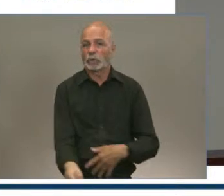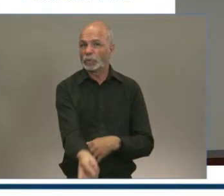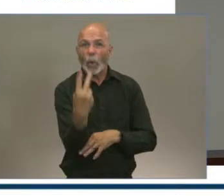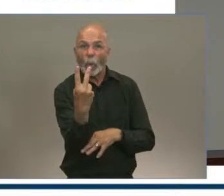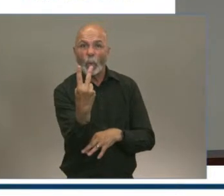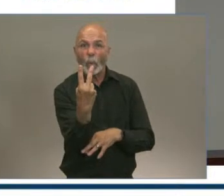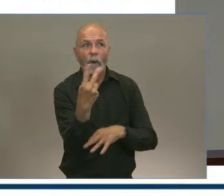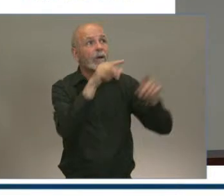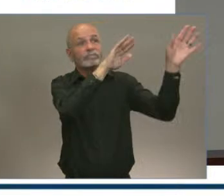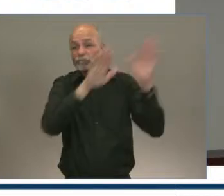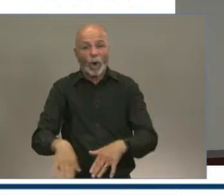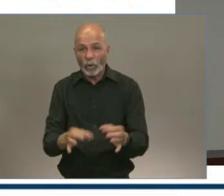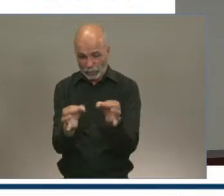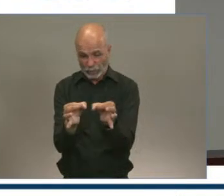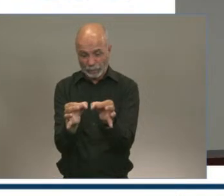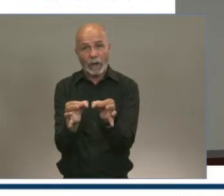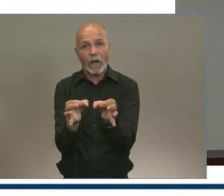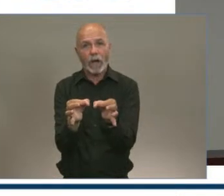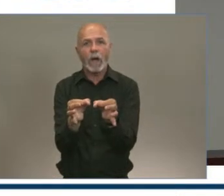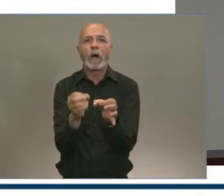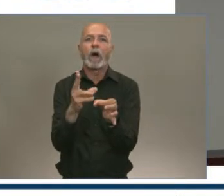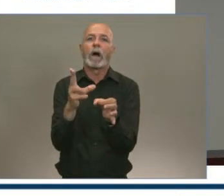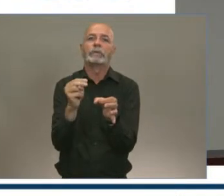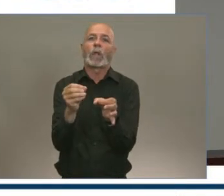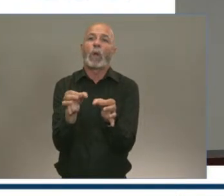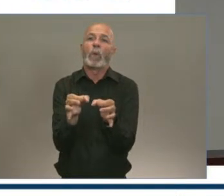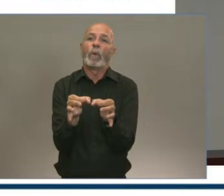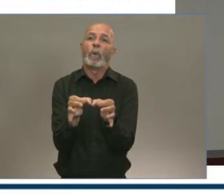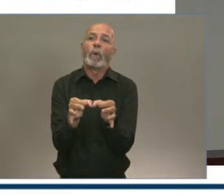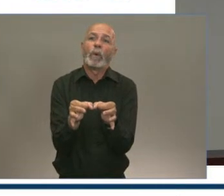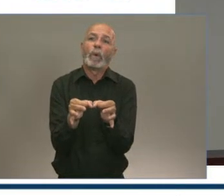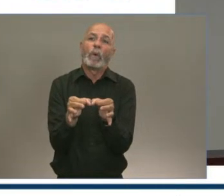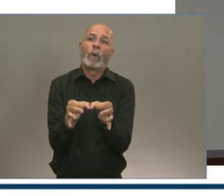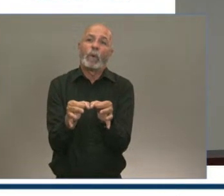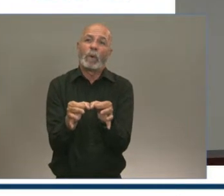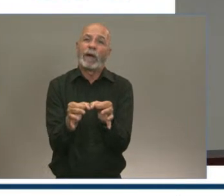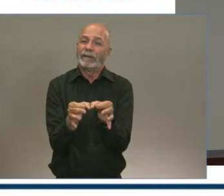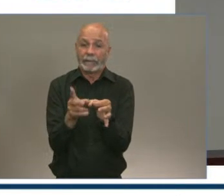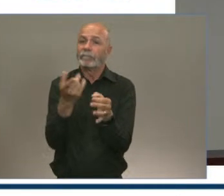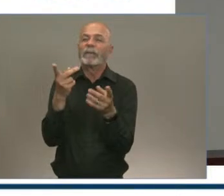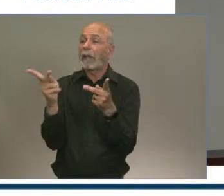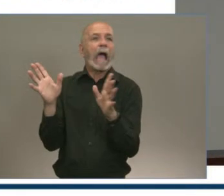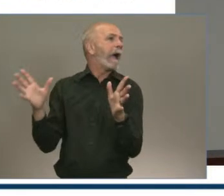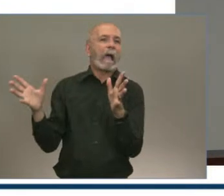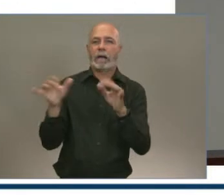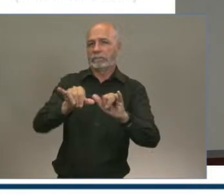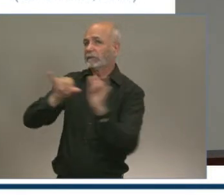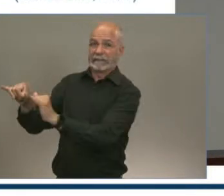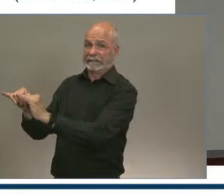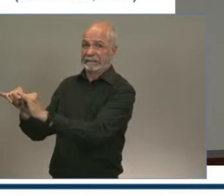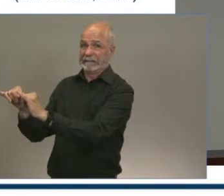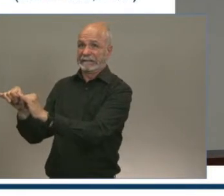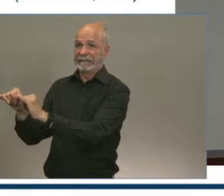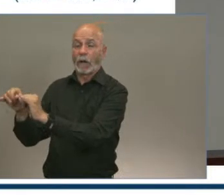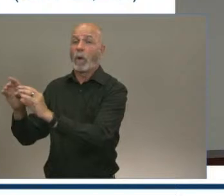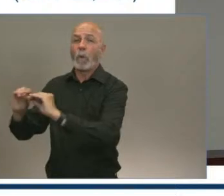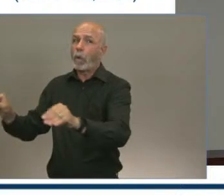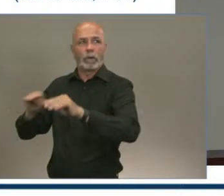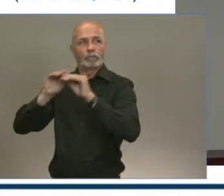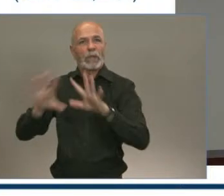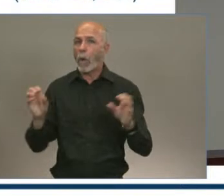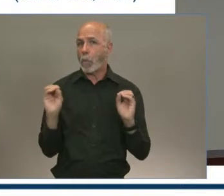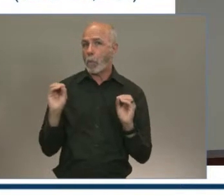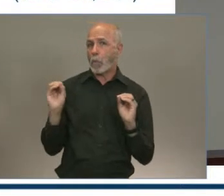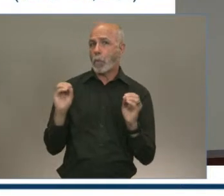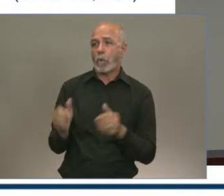Scotia. As I said, they were previously reported cases, and they were isolating at the time. There was no further spread, but we do have to be aware